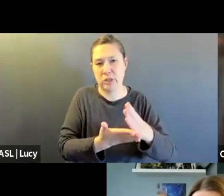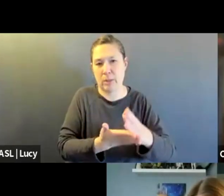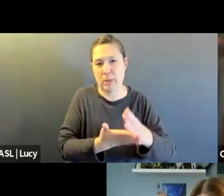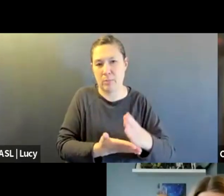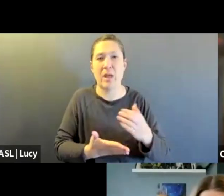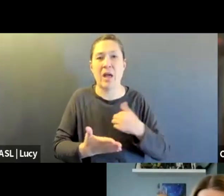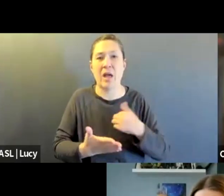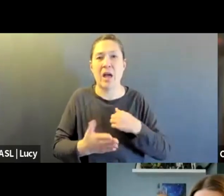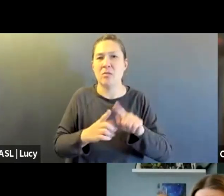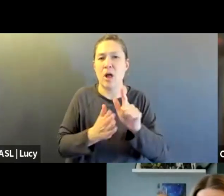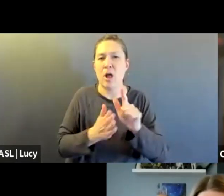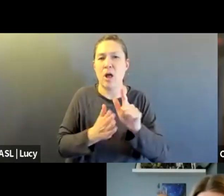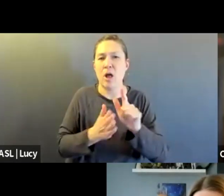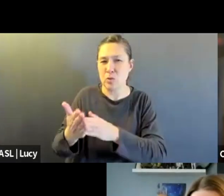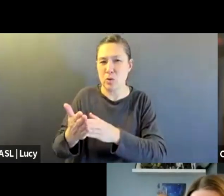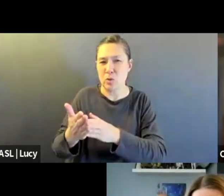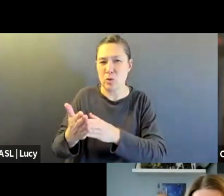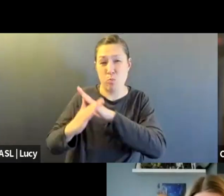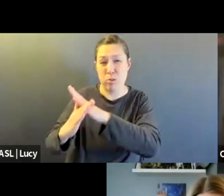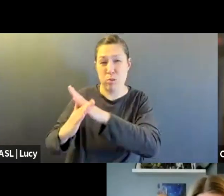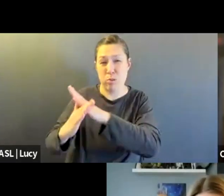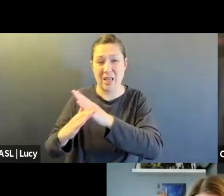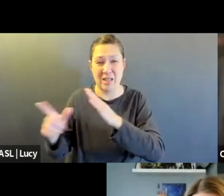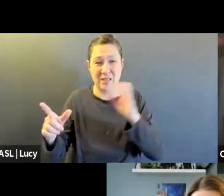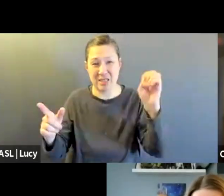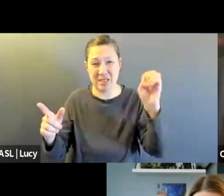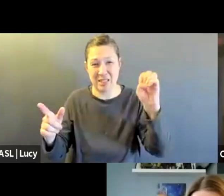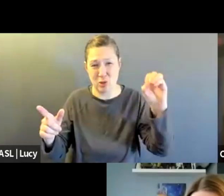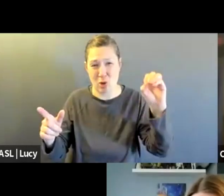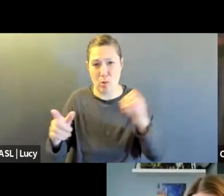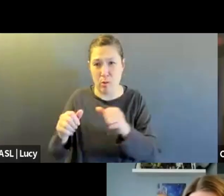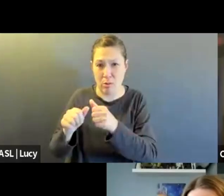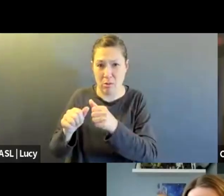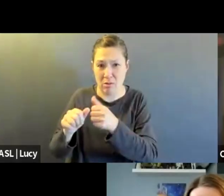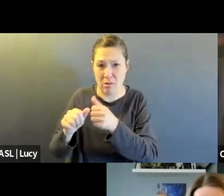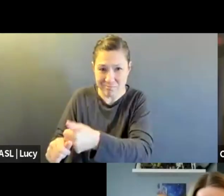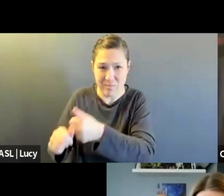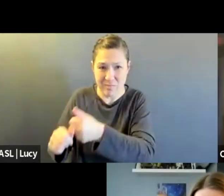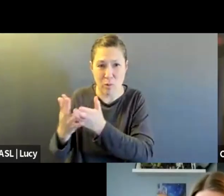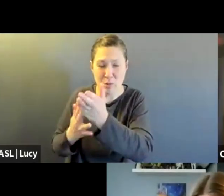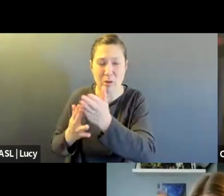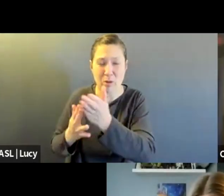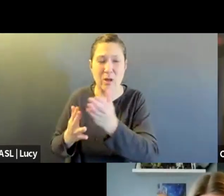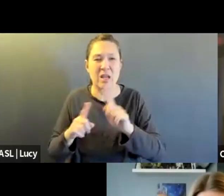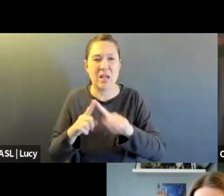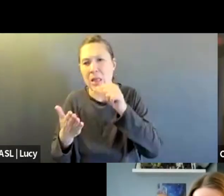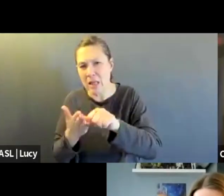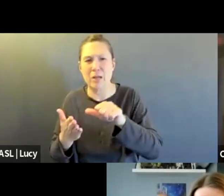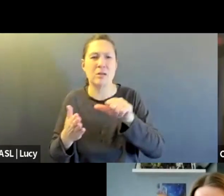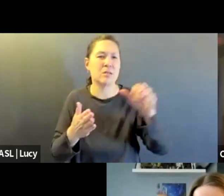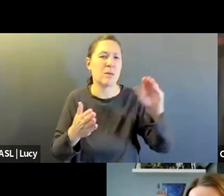blocking enforcement of some of these executive orders and also the memos and letters, and they are all in various levels